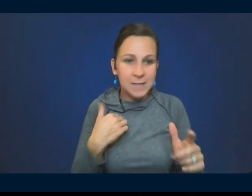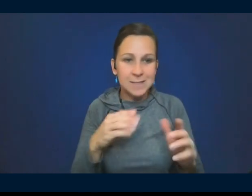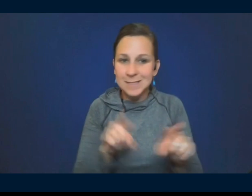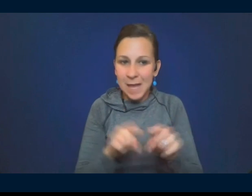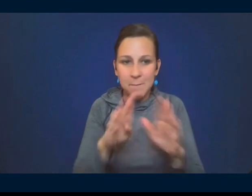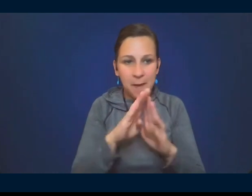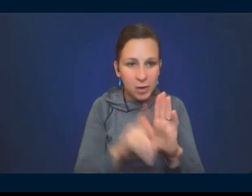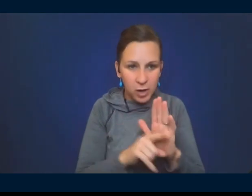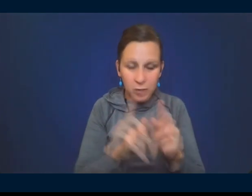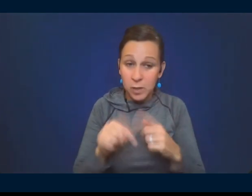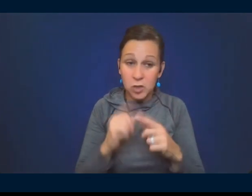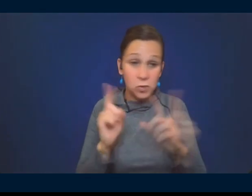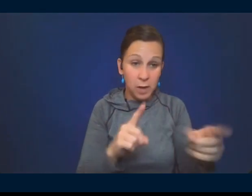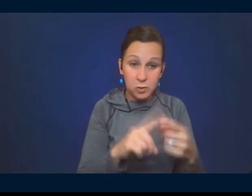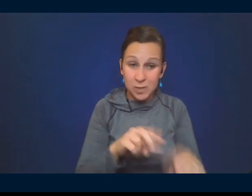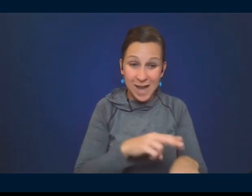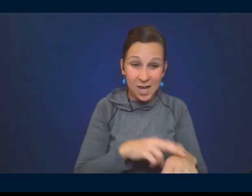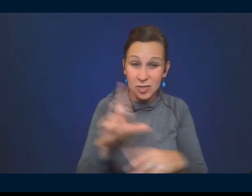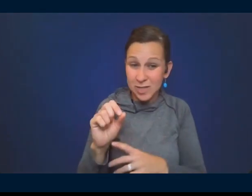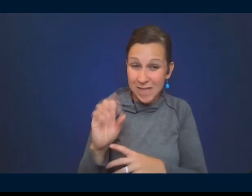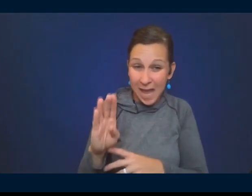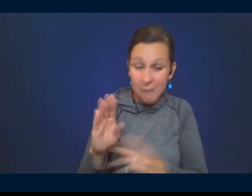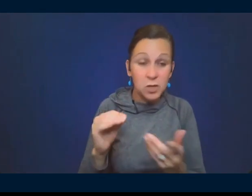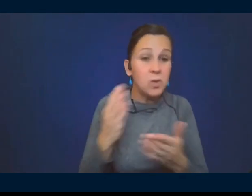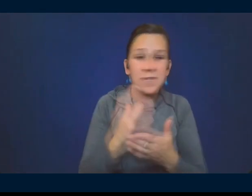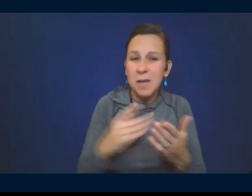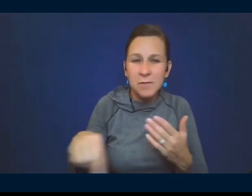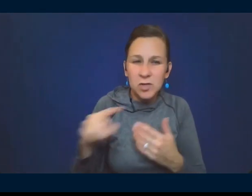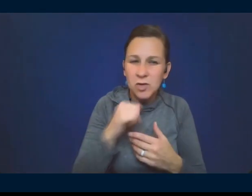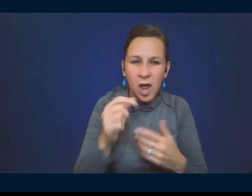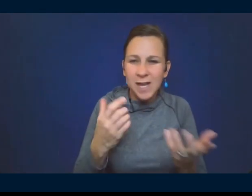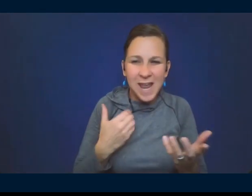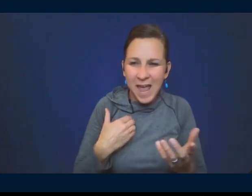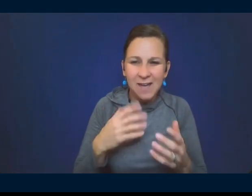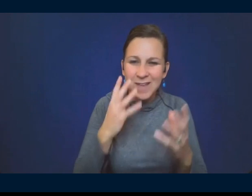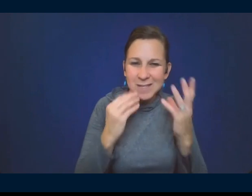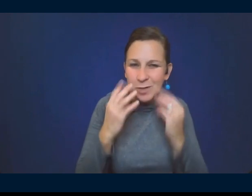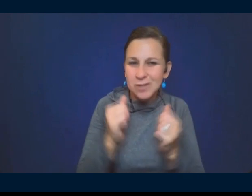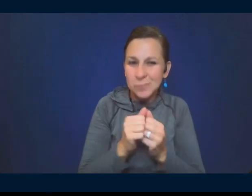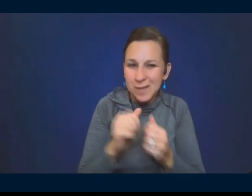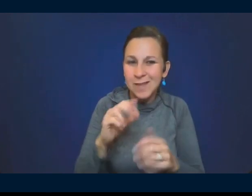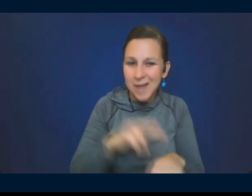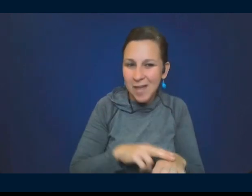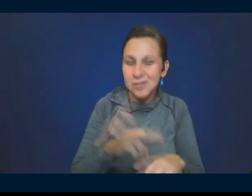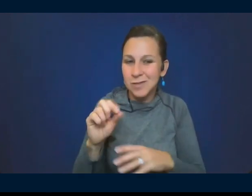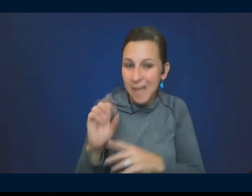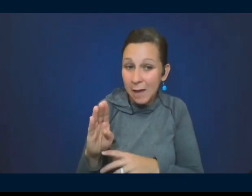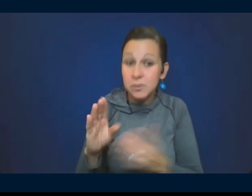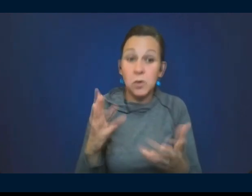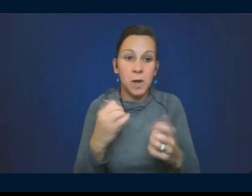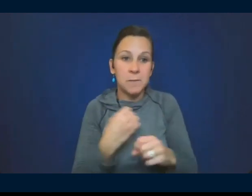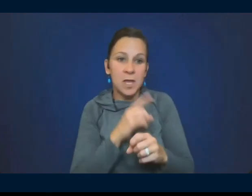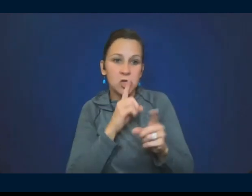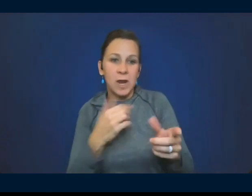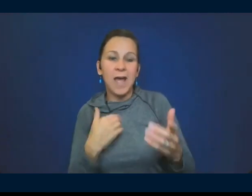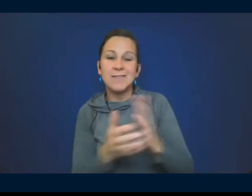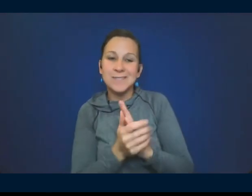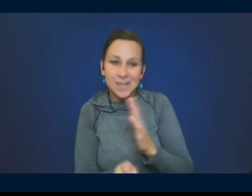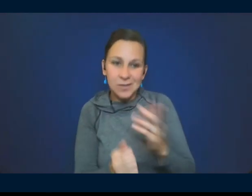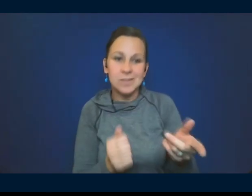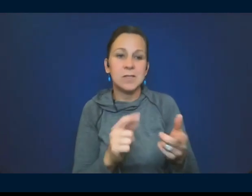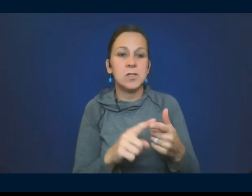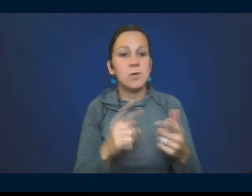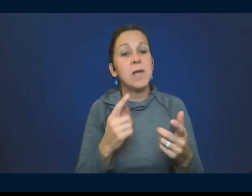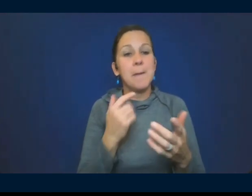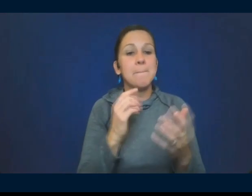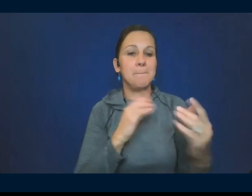when you come to a national lab. So some of you are not going to have, experience being in a national laboratory. So we want to make sure they have the skill set to, again, meet you where